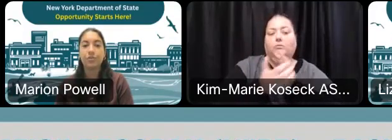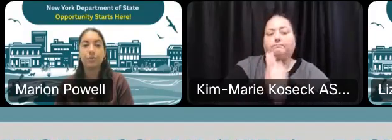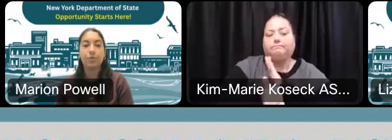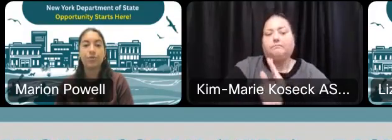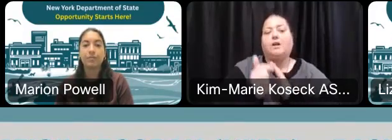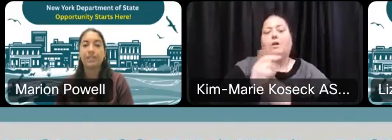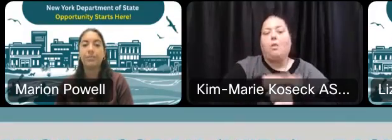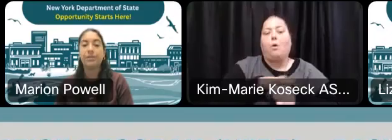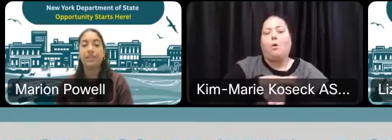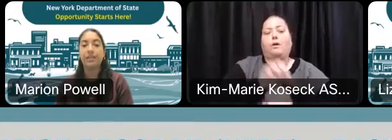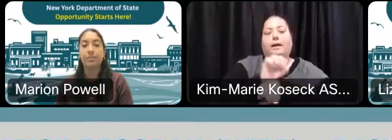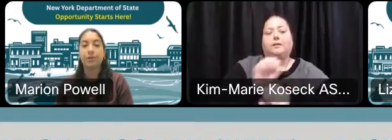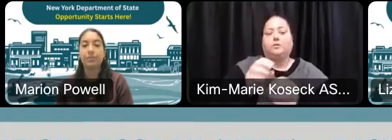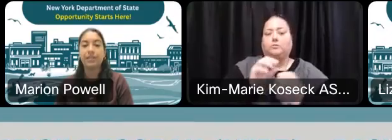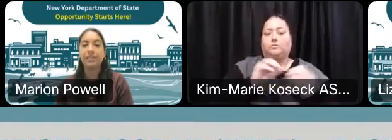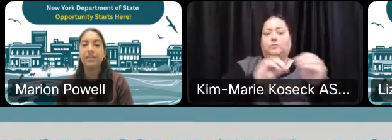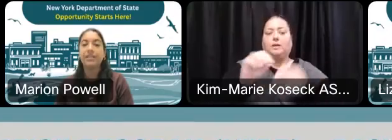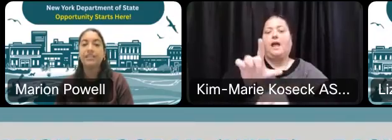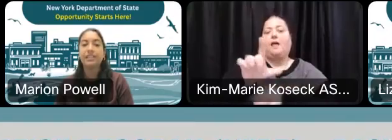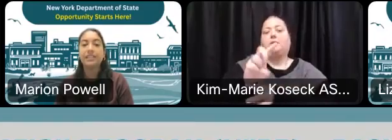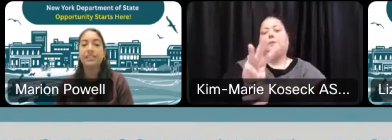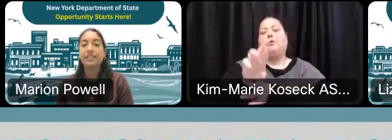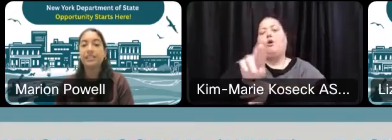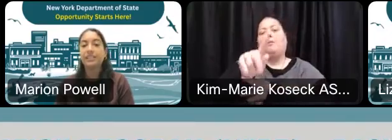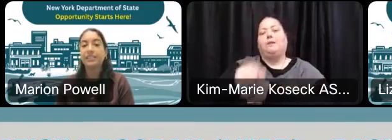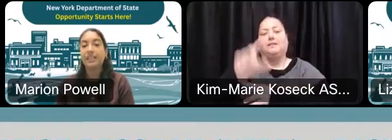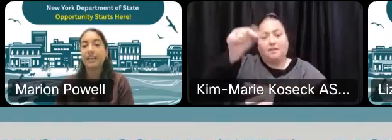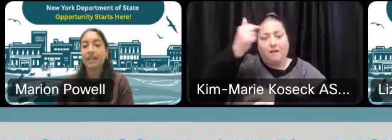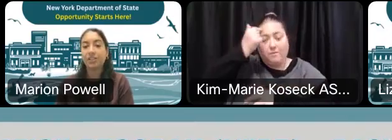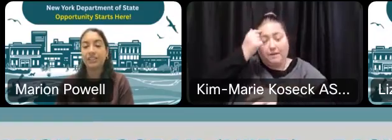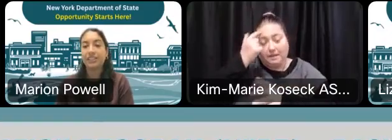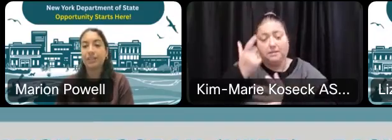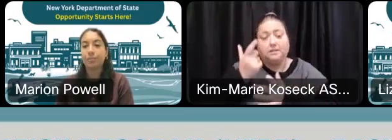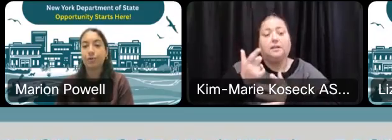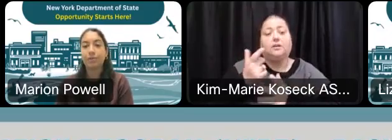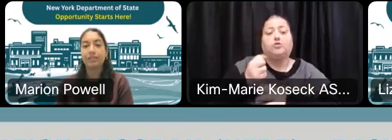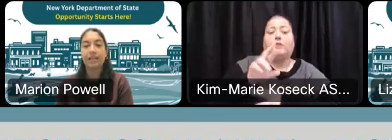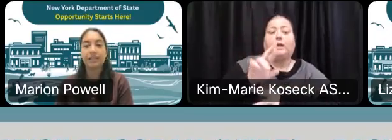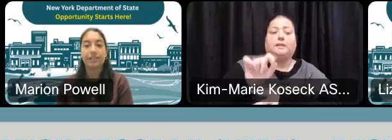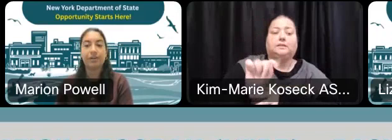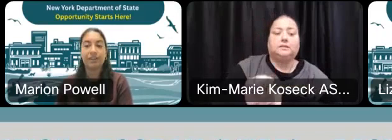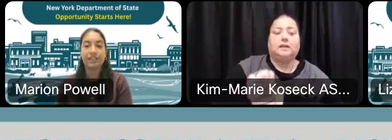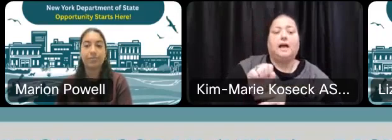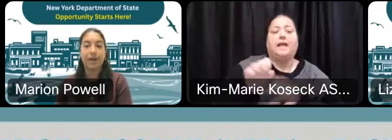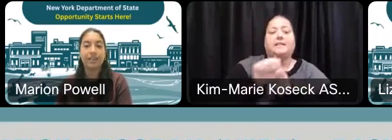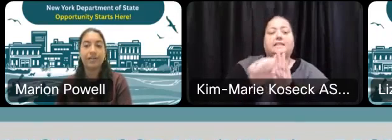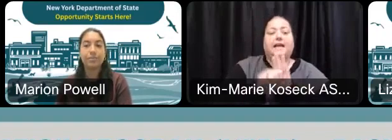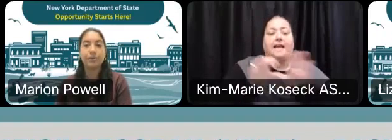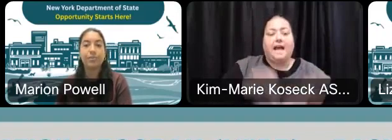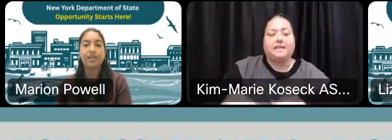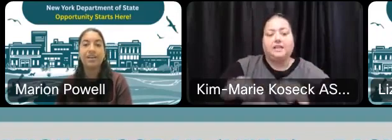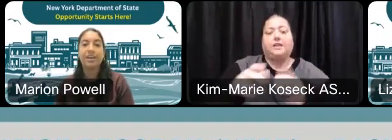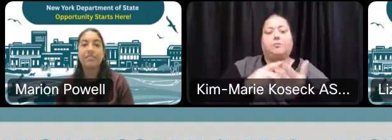legislation, or programs to implement the LWRP. Sixth is to list the state agencies and programs likely to be affected by